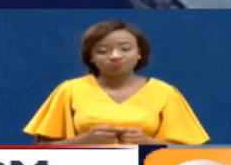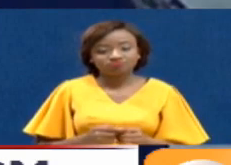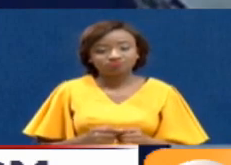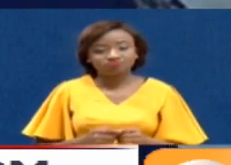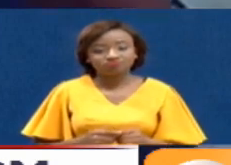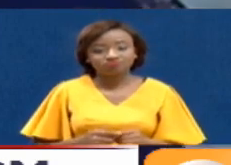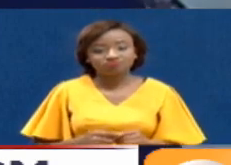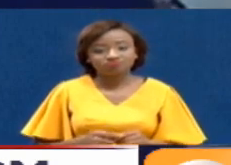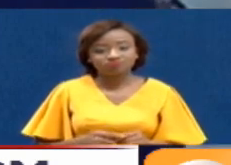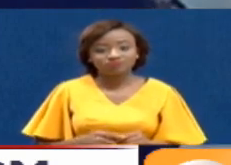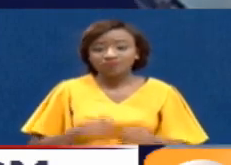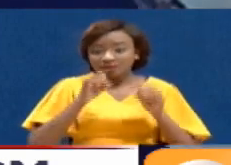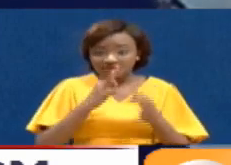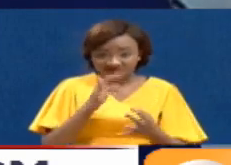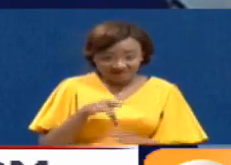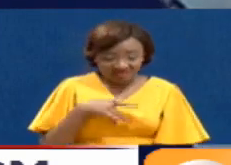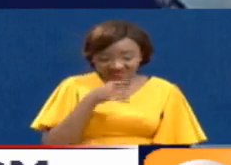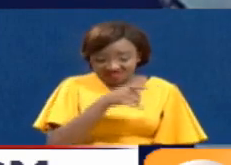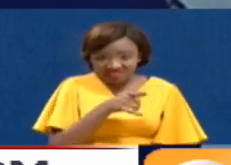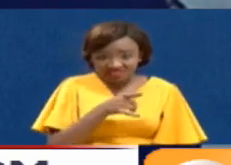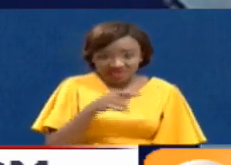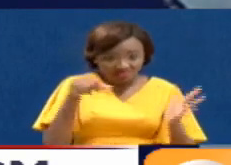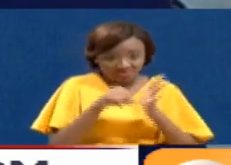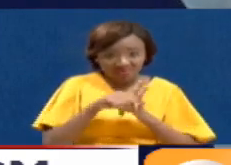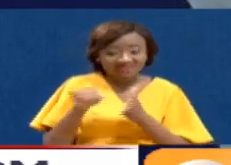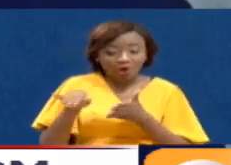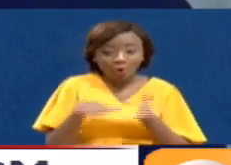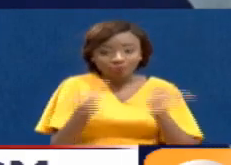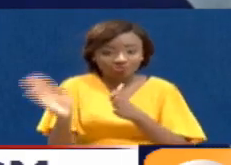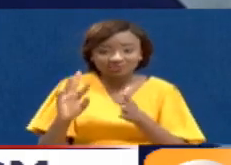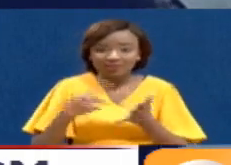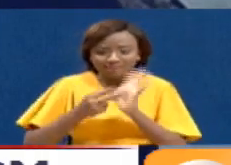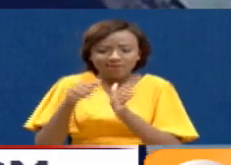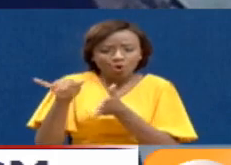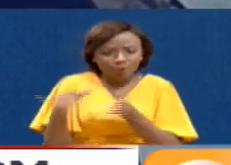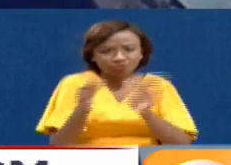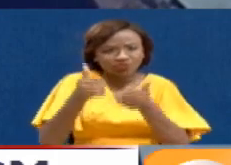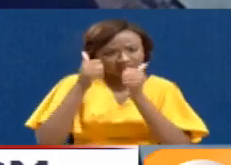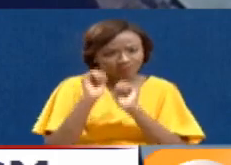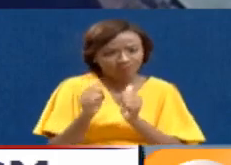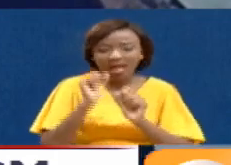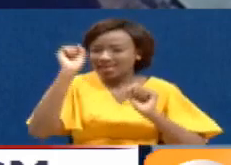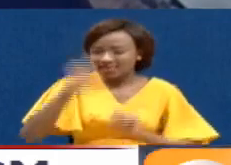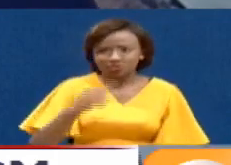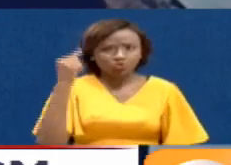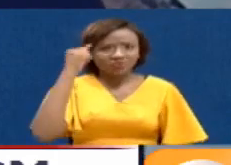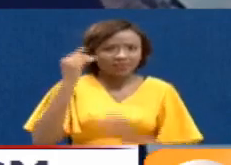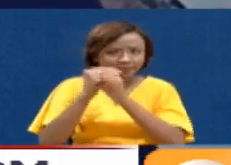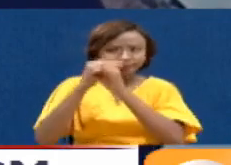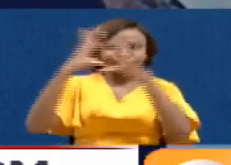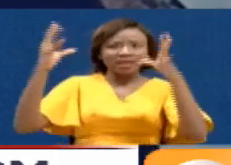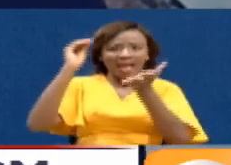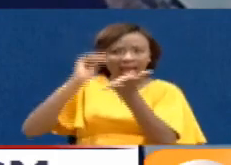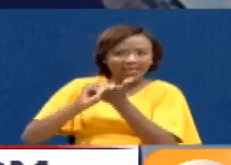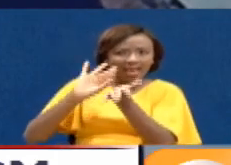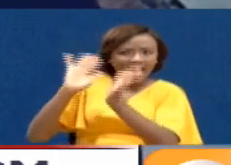sense that if you see this crisis as an opportunity, it should be an opportunity to think afresh. And thinking afresh is not just